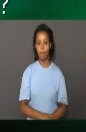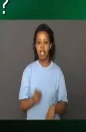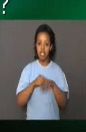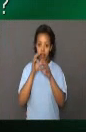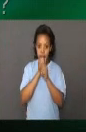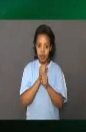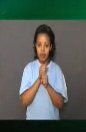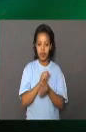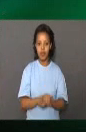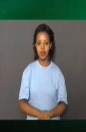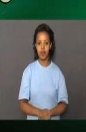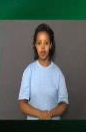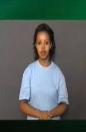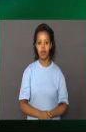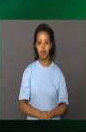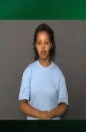Time's up!